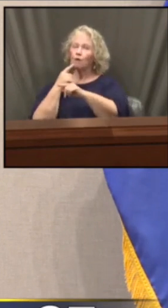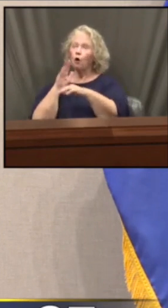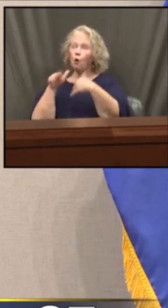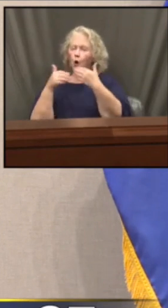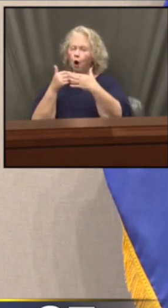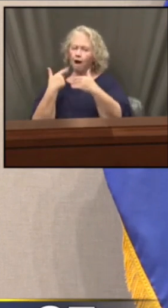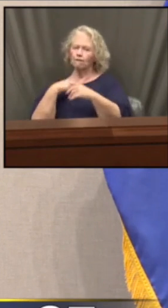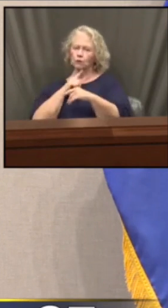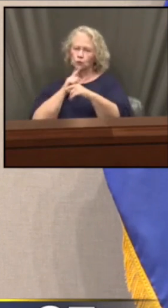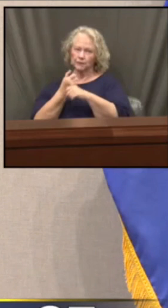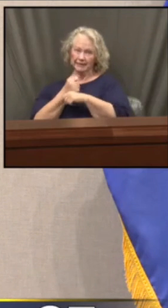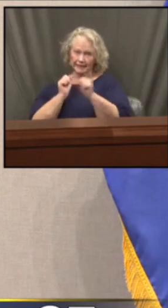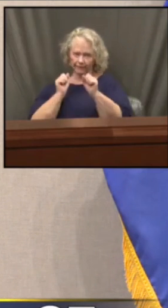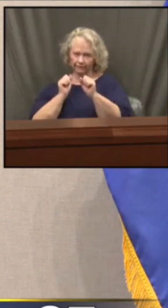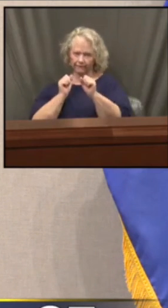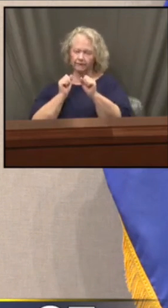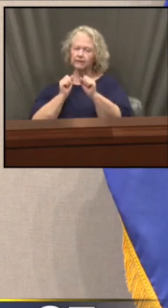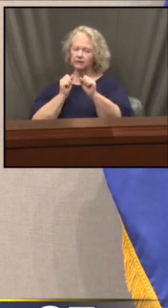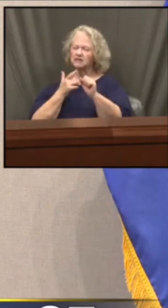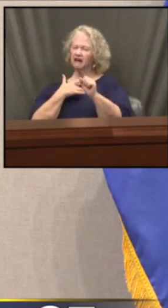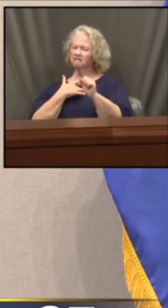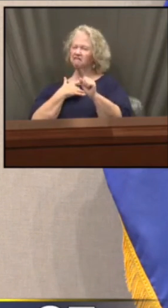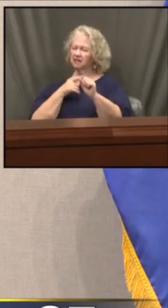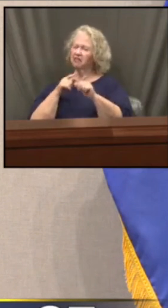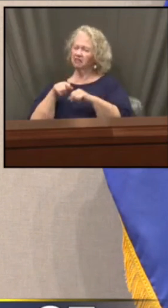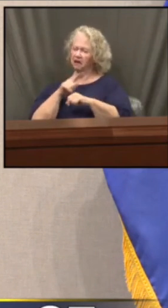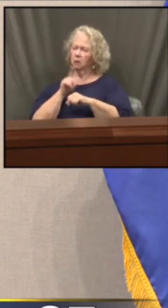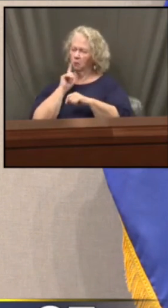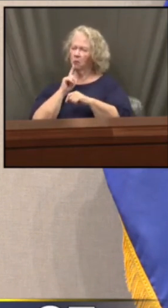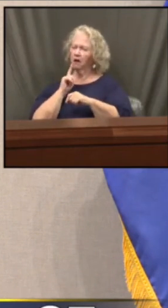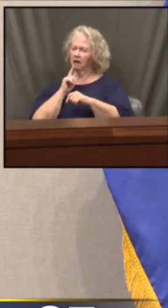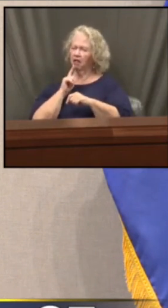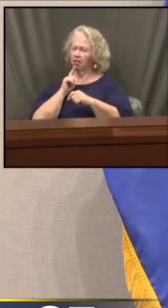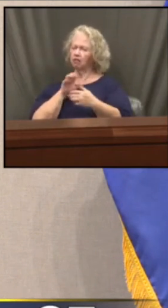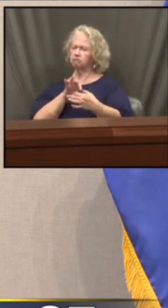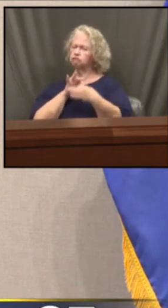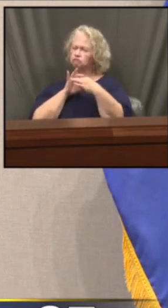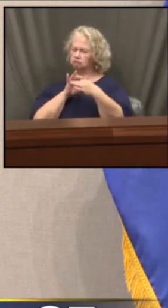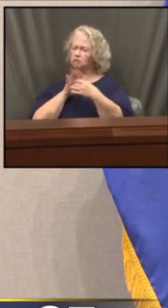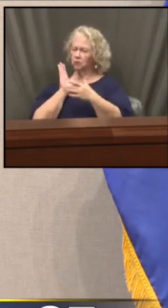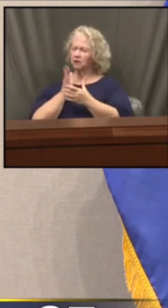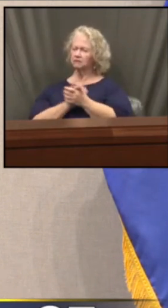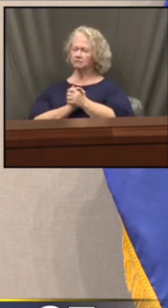coworkers safe. So we expect very strong support from this across the workforce.